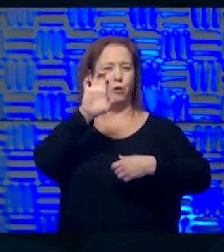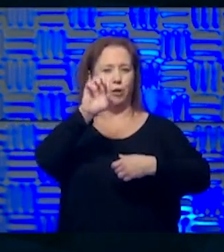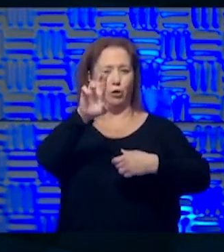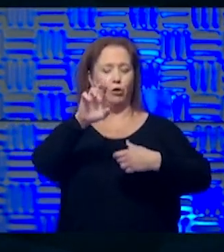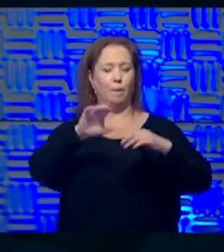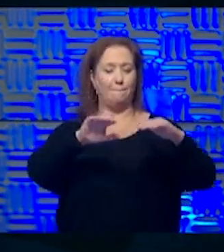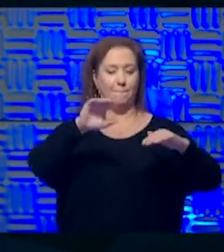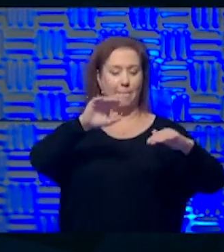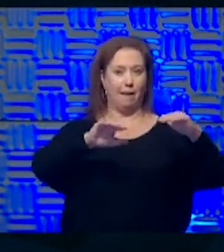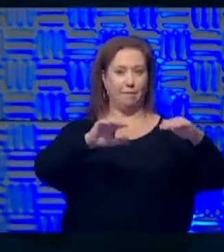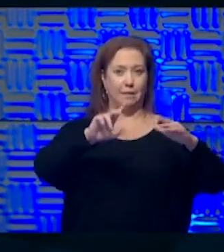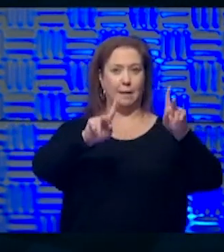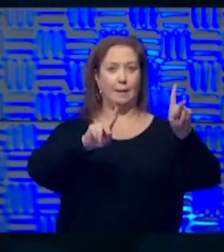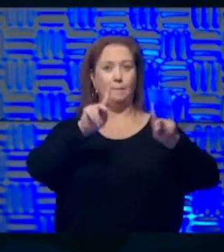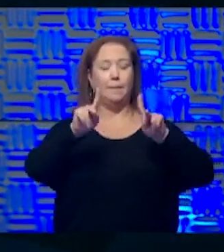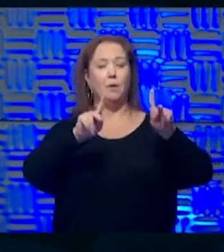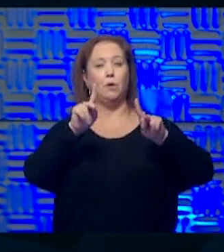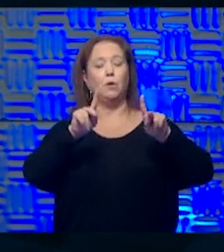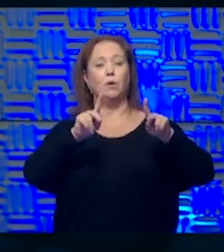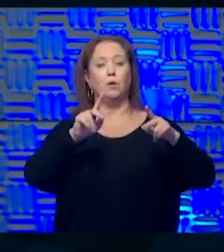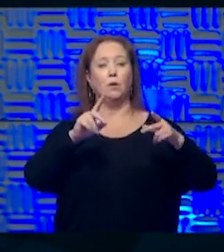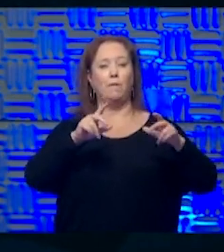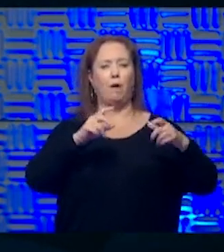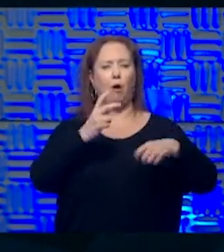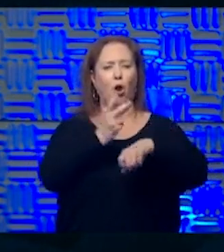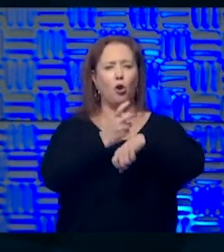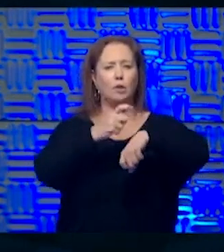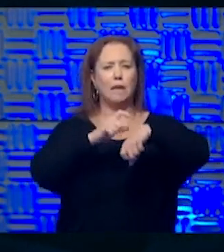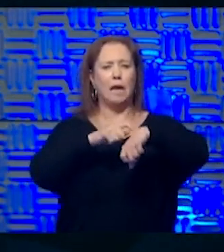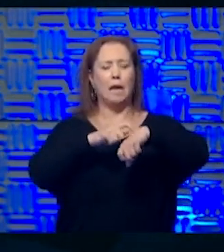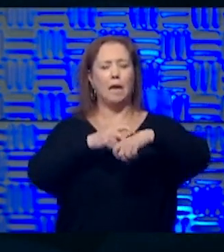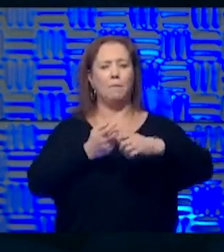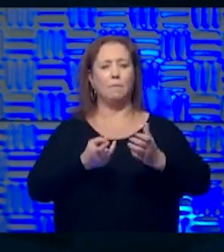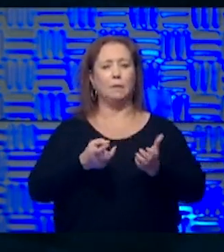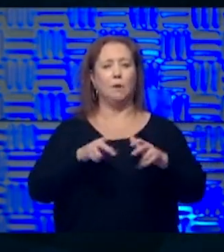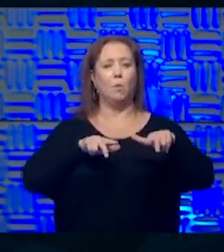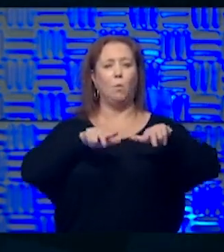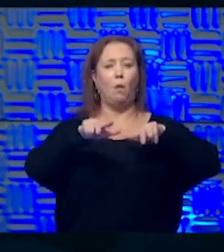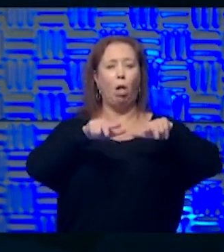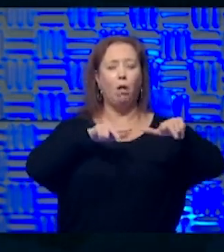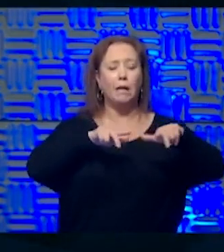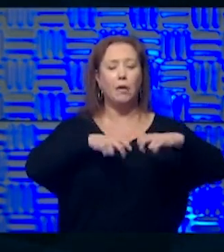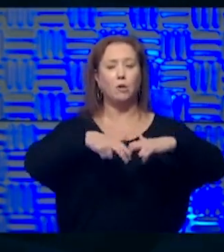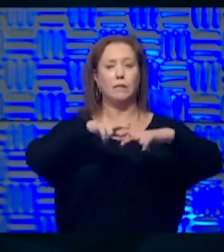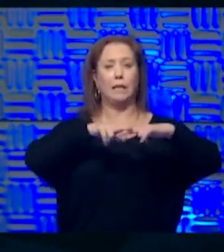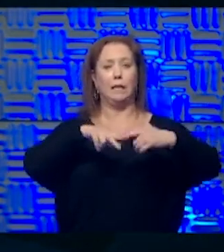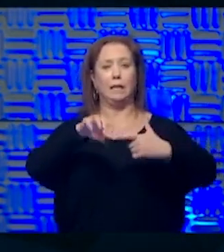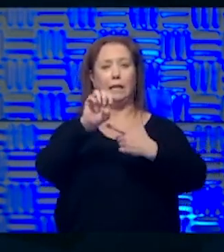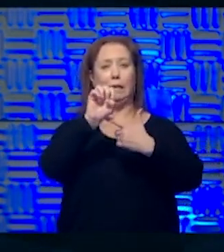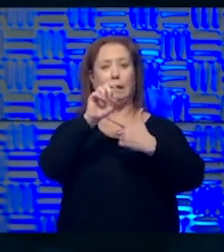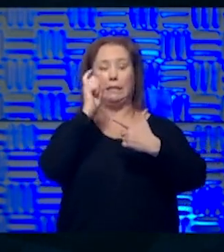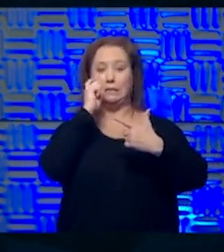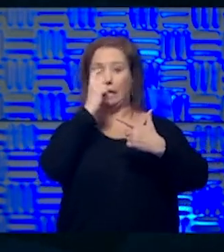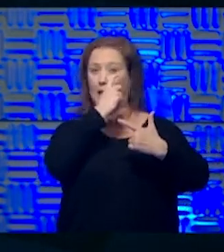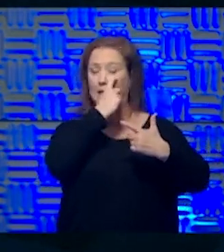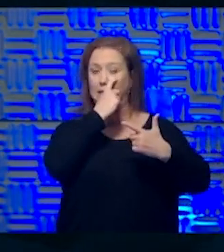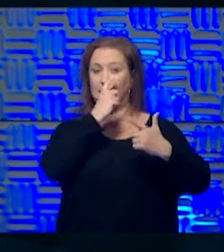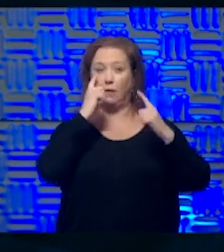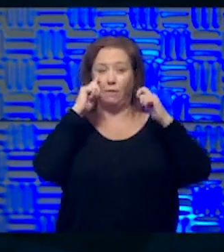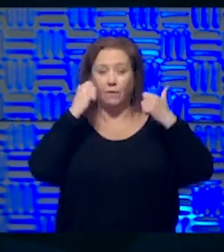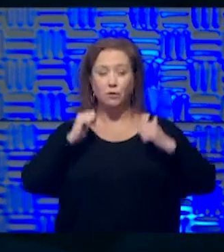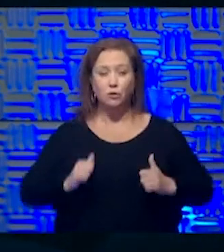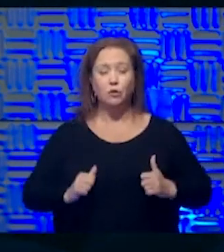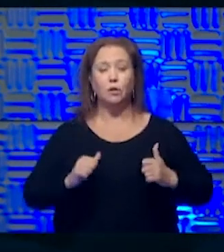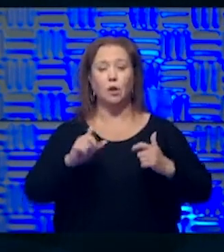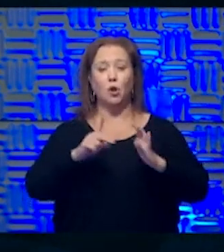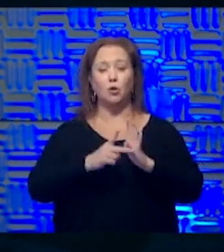is balance, so people who have trouble walking or even trouble sitting up. E is eyes, people who have loss of vision